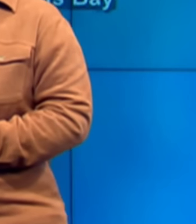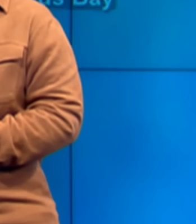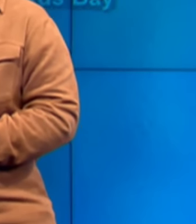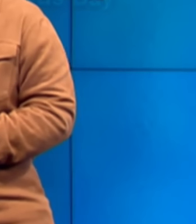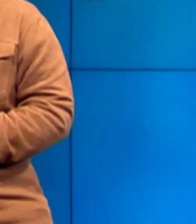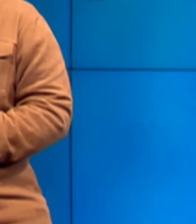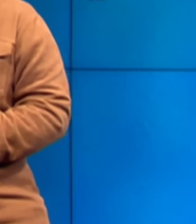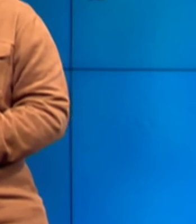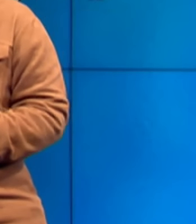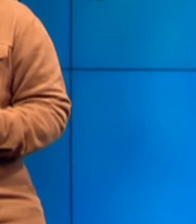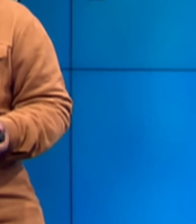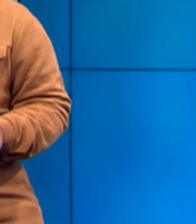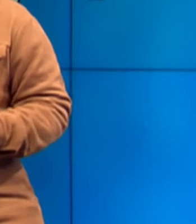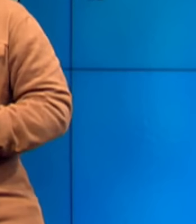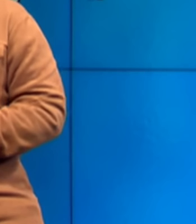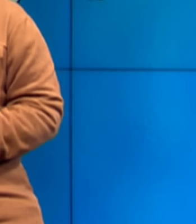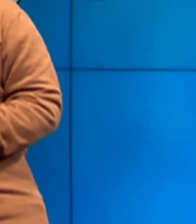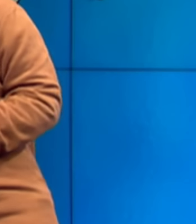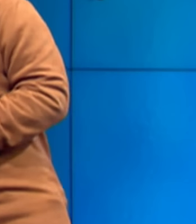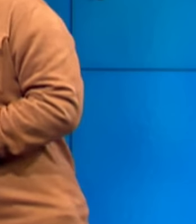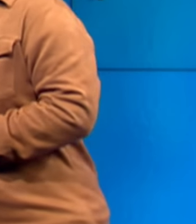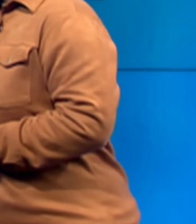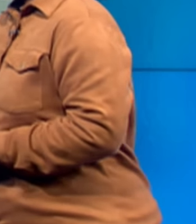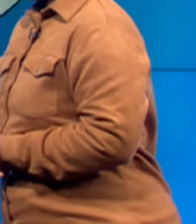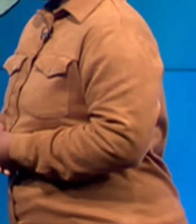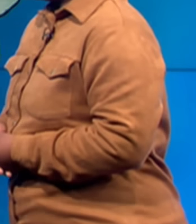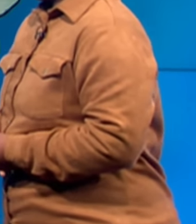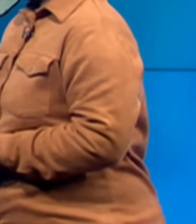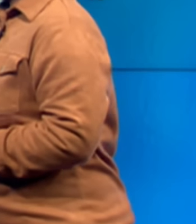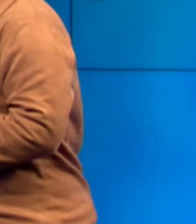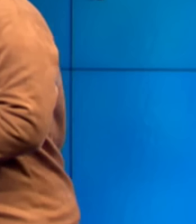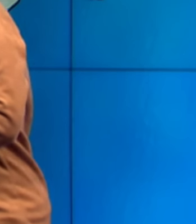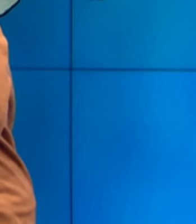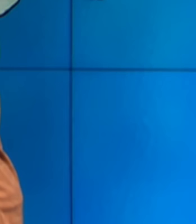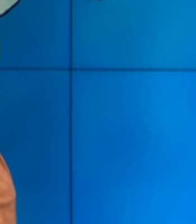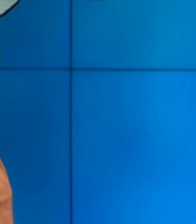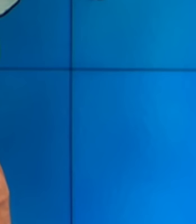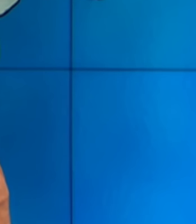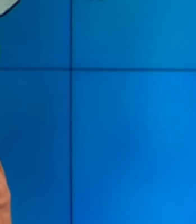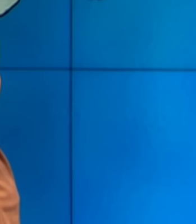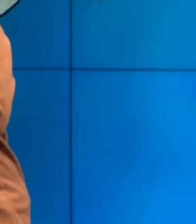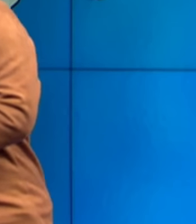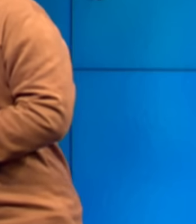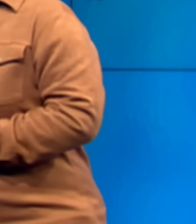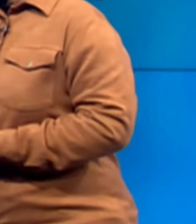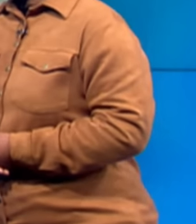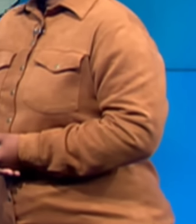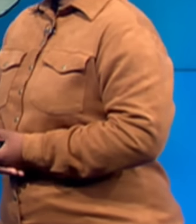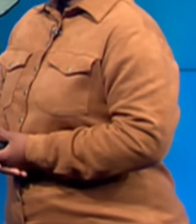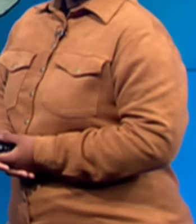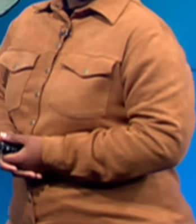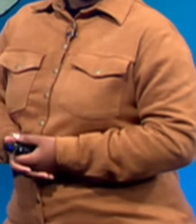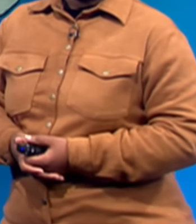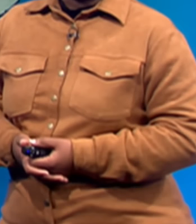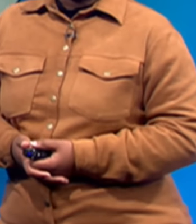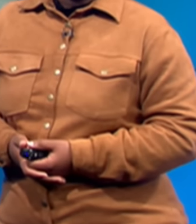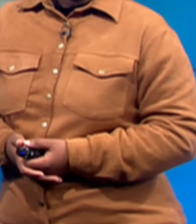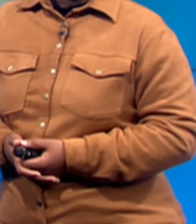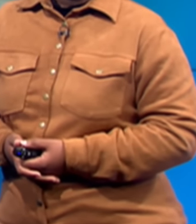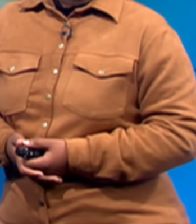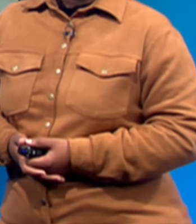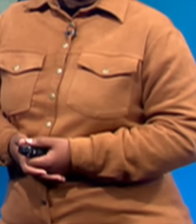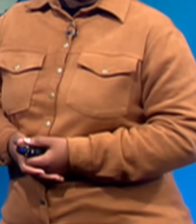go rala di province ka bophara ba bona le pela maemo a bosa ba tsebosa fa go tlana le diphefo tse di matla ka kwa province ya ka kwa Northern